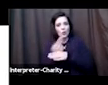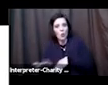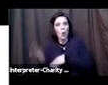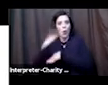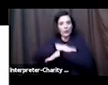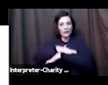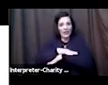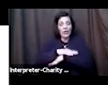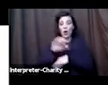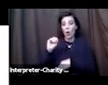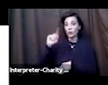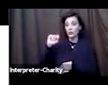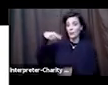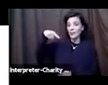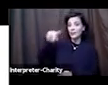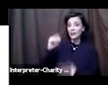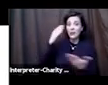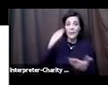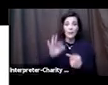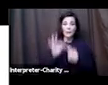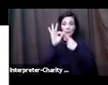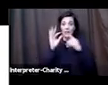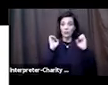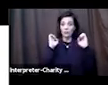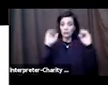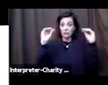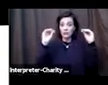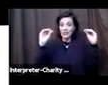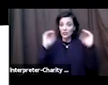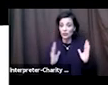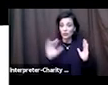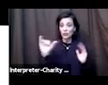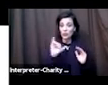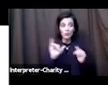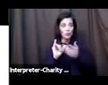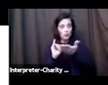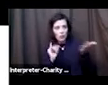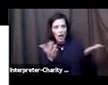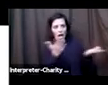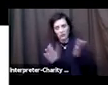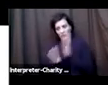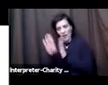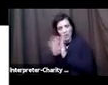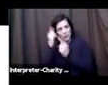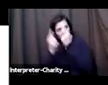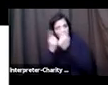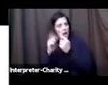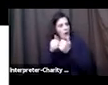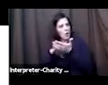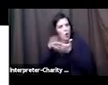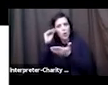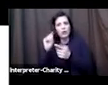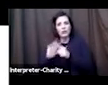the OT, and maybe talk to the special instructor about the best way to use where they are developmentally and how they're learning to